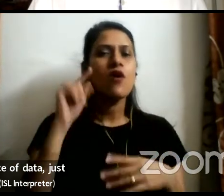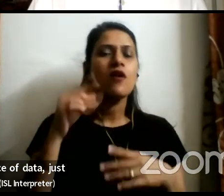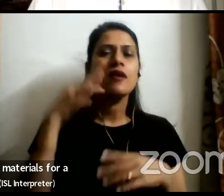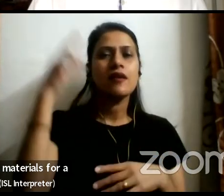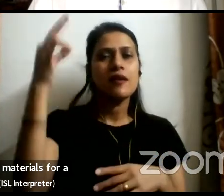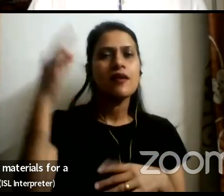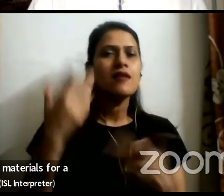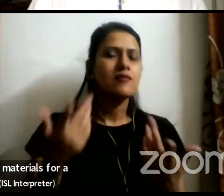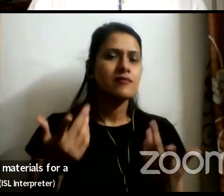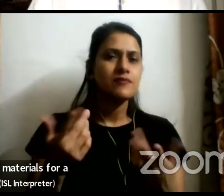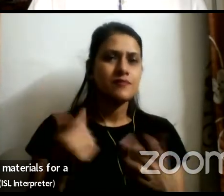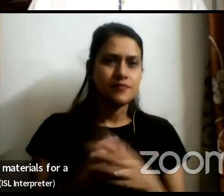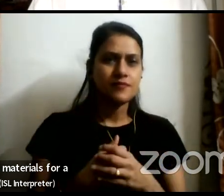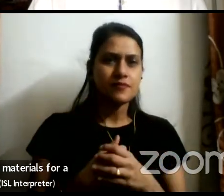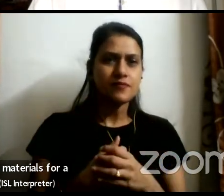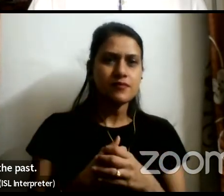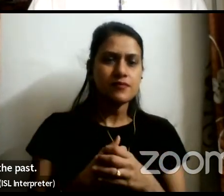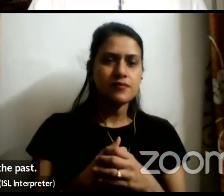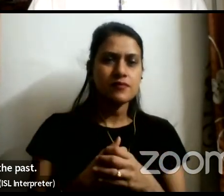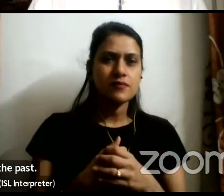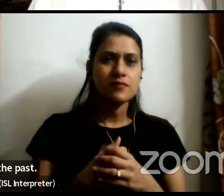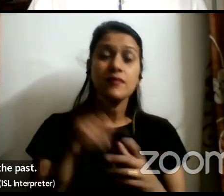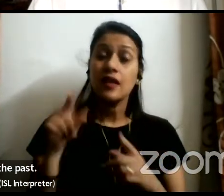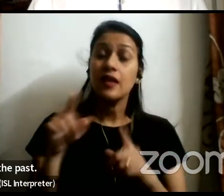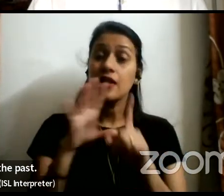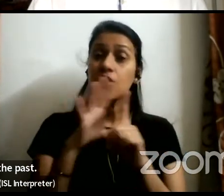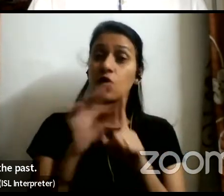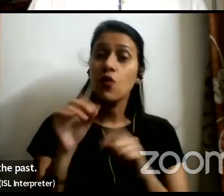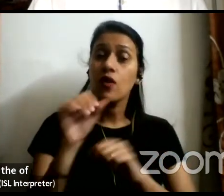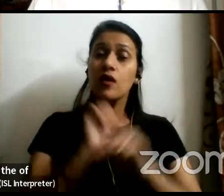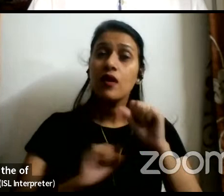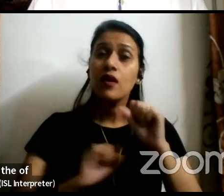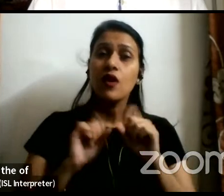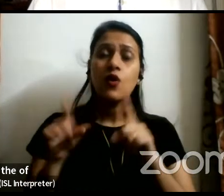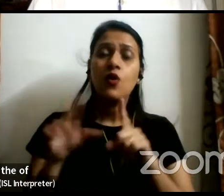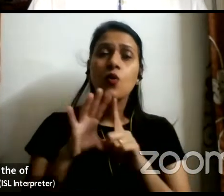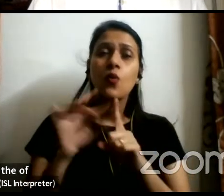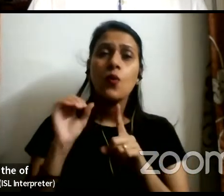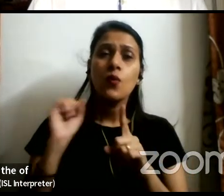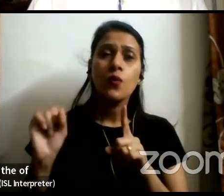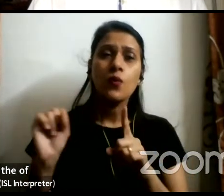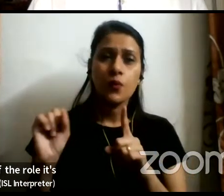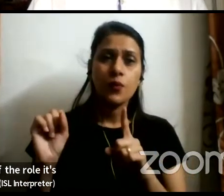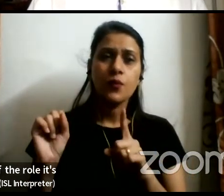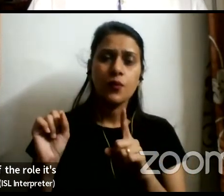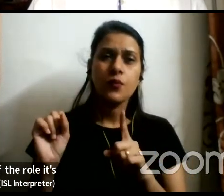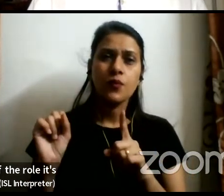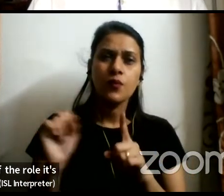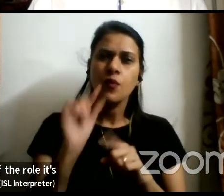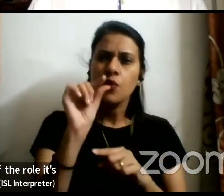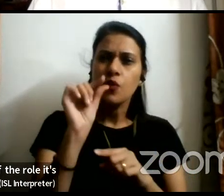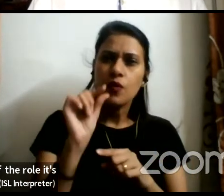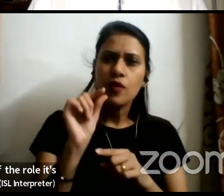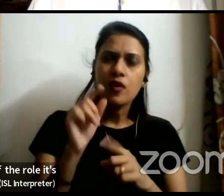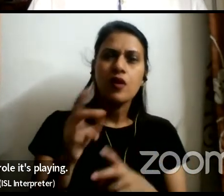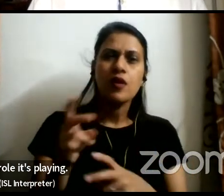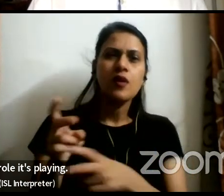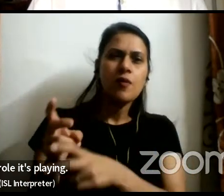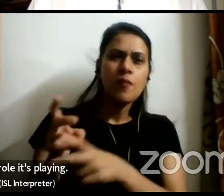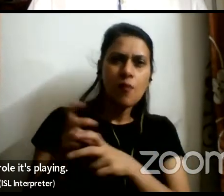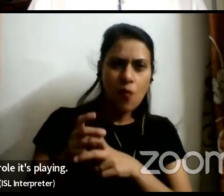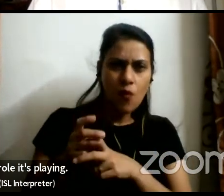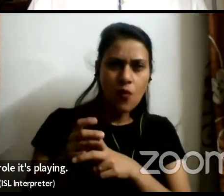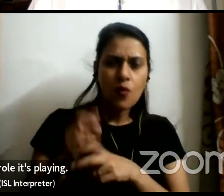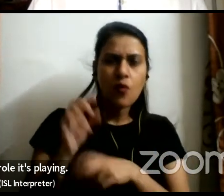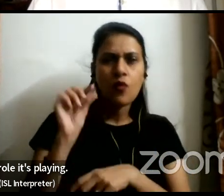more aware of the role it's playing. But can it just borrow from the